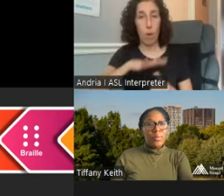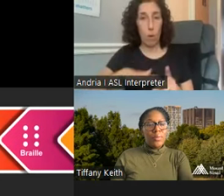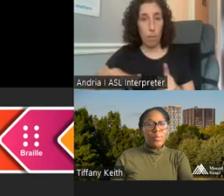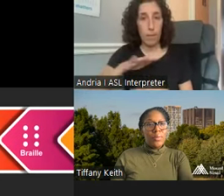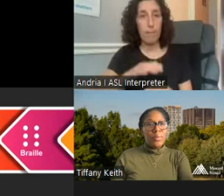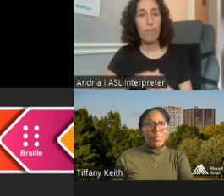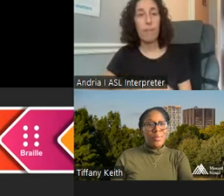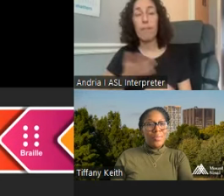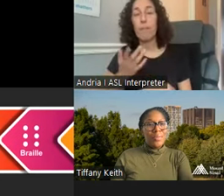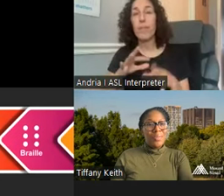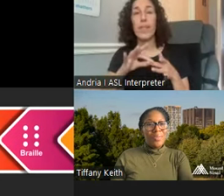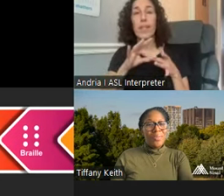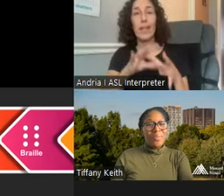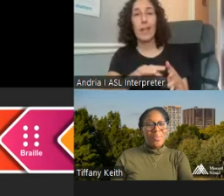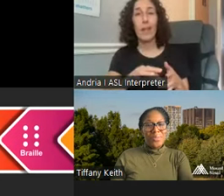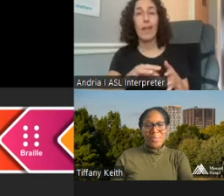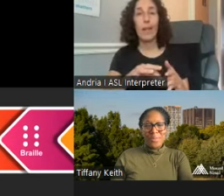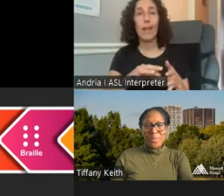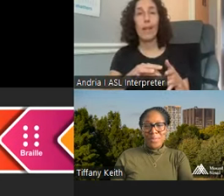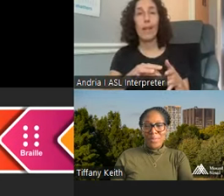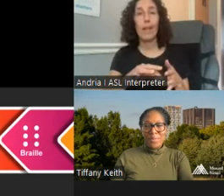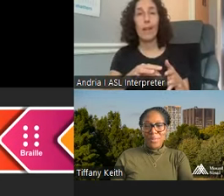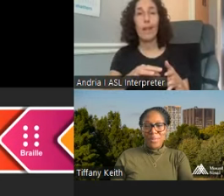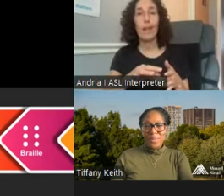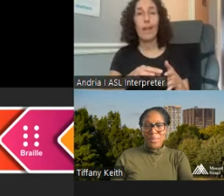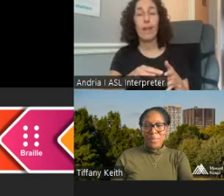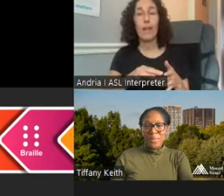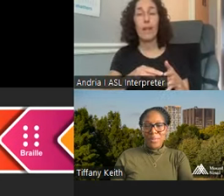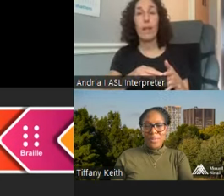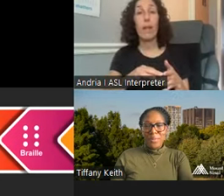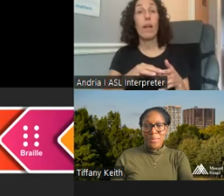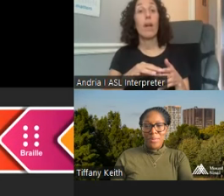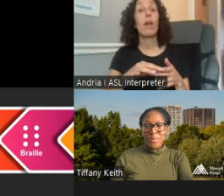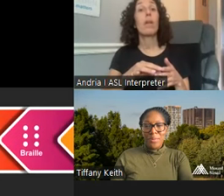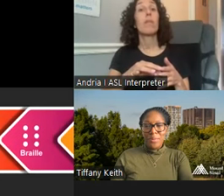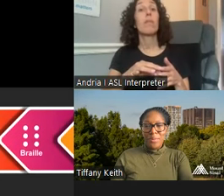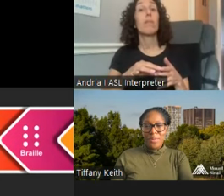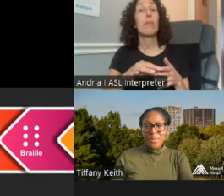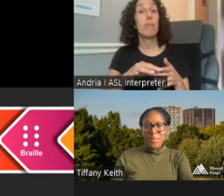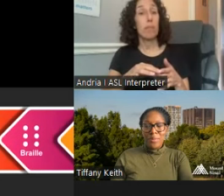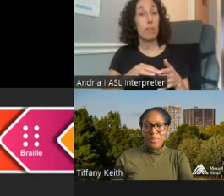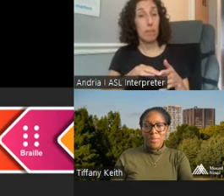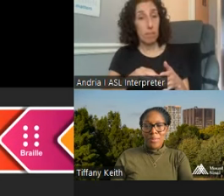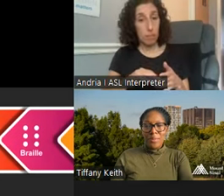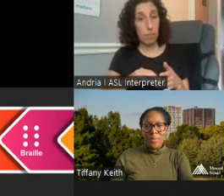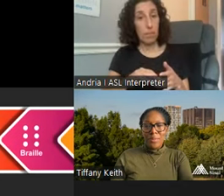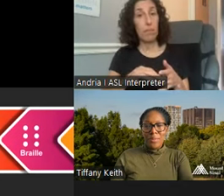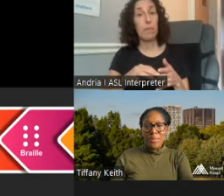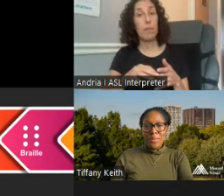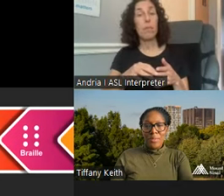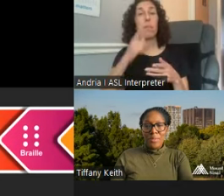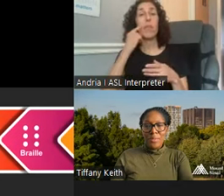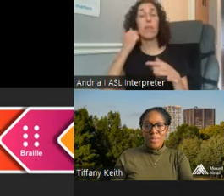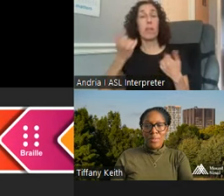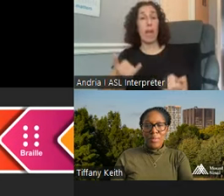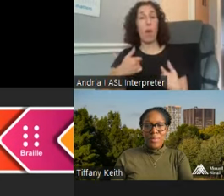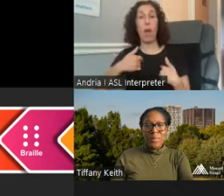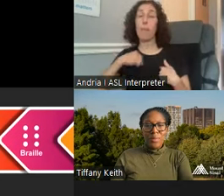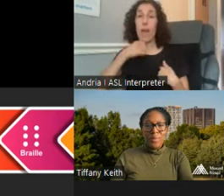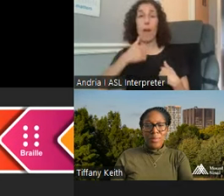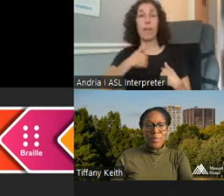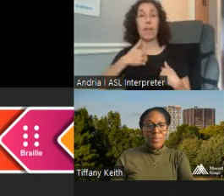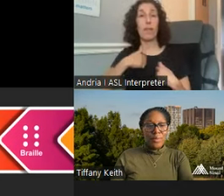or dragged around, essentially, then I'm not going to know that, right? I'm going to miss all of those things that I would otherwise encounter. So